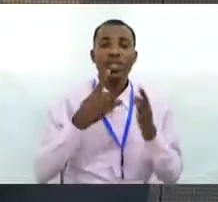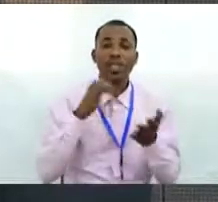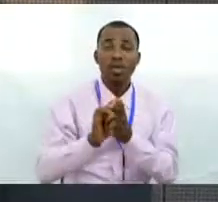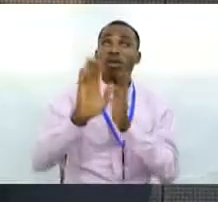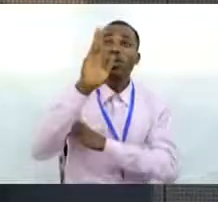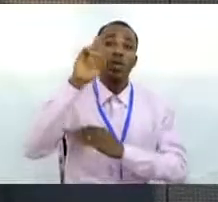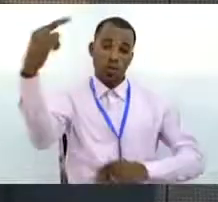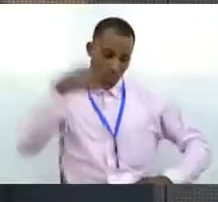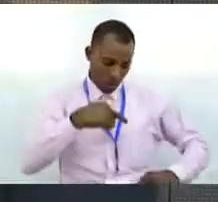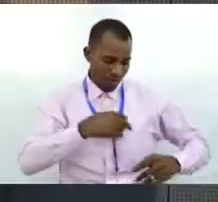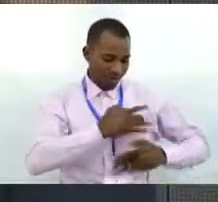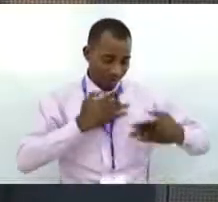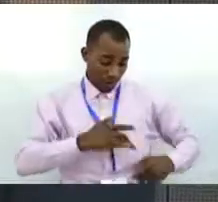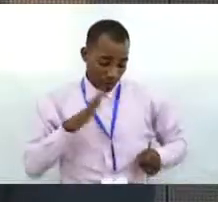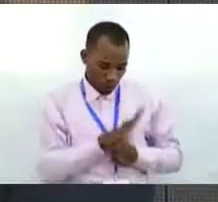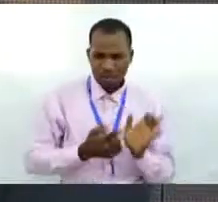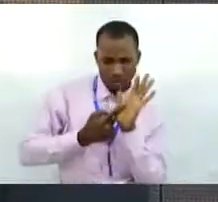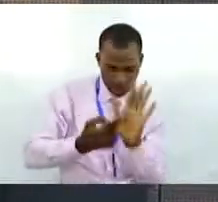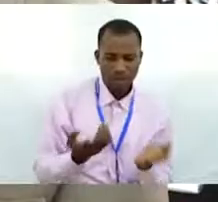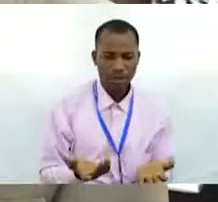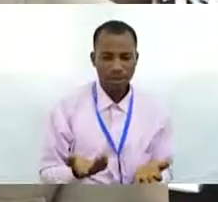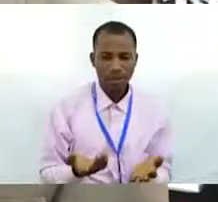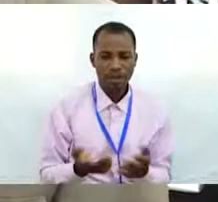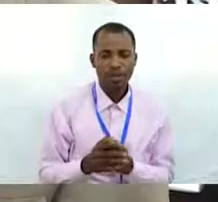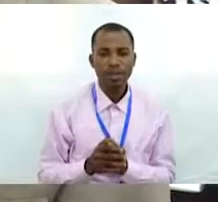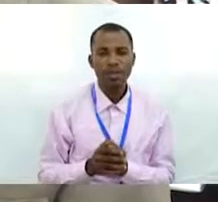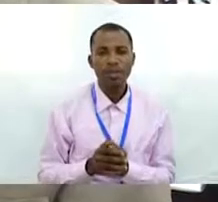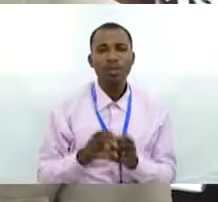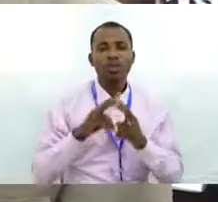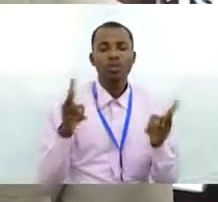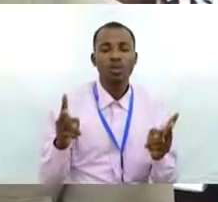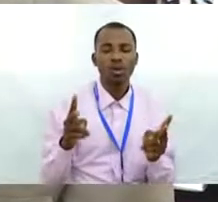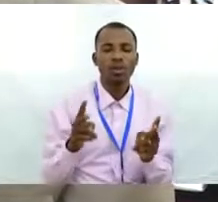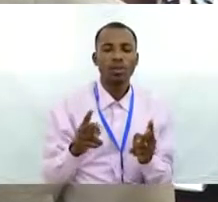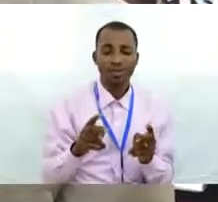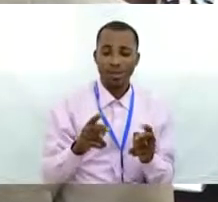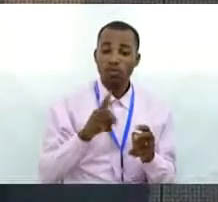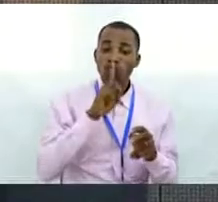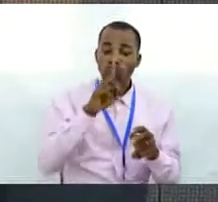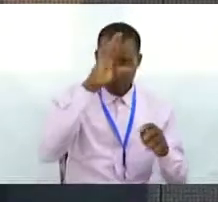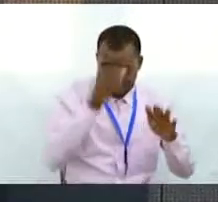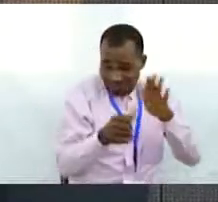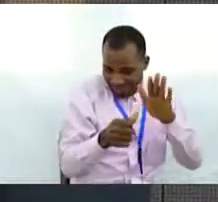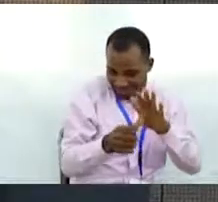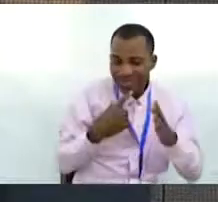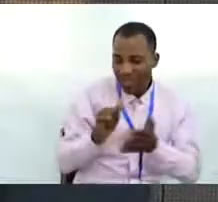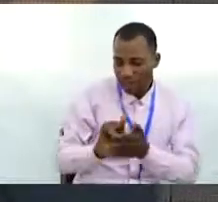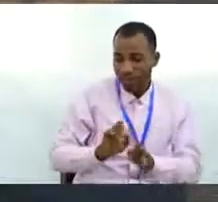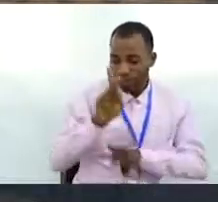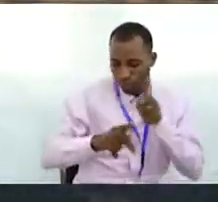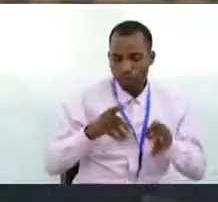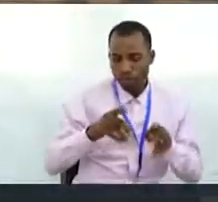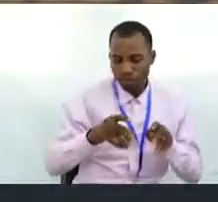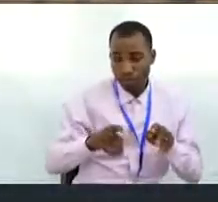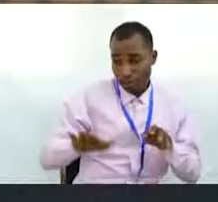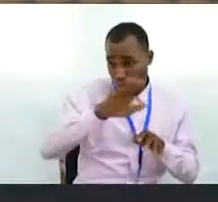working among human beings, we want to see. So Zacchaeus says, yes, I've encountered, but I know in my community I've cheated people.